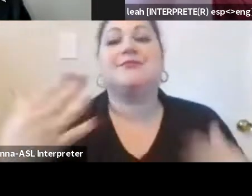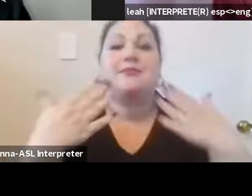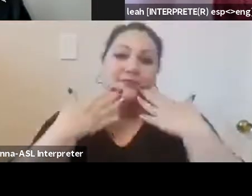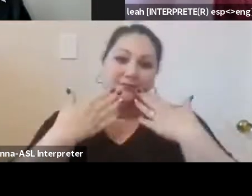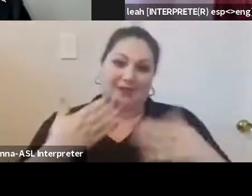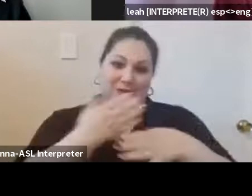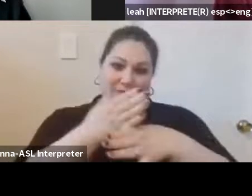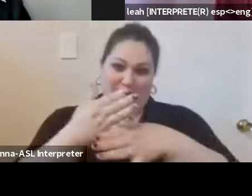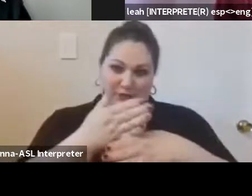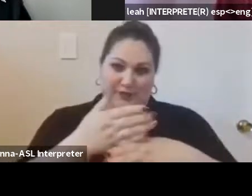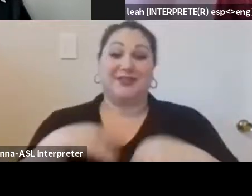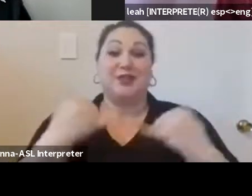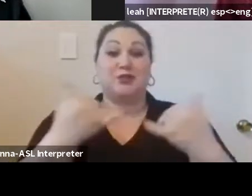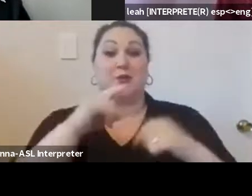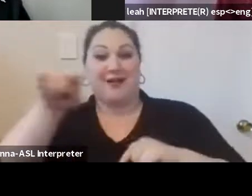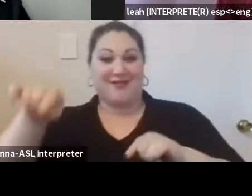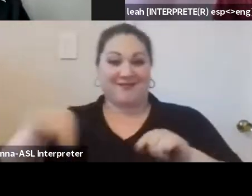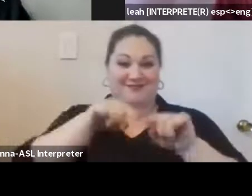to Charlene.